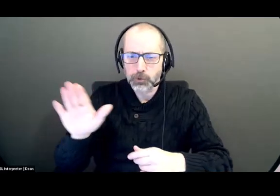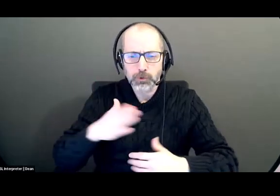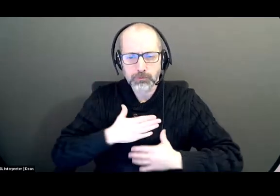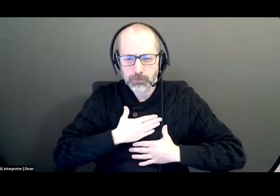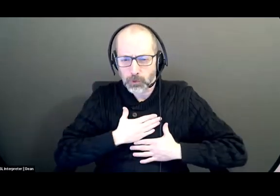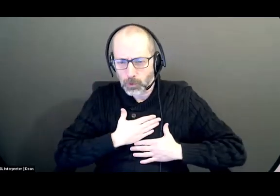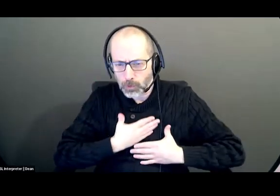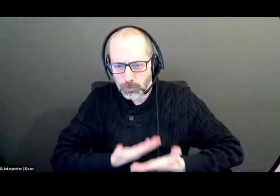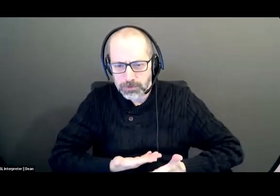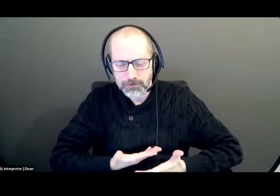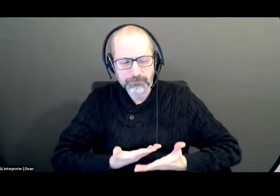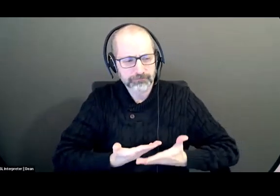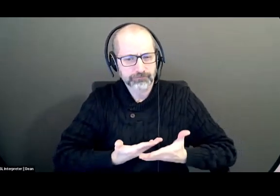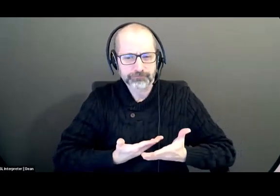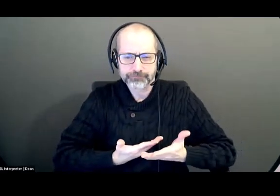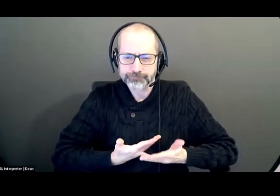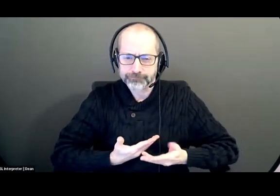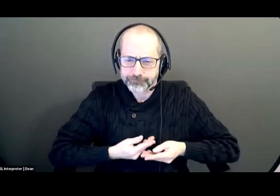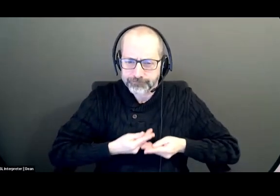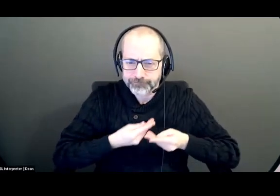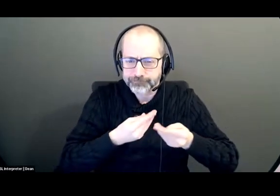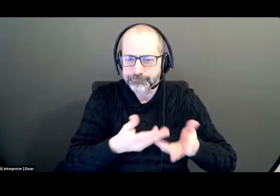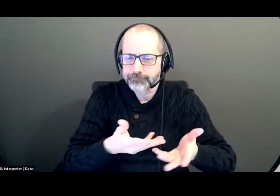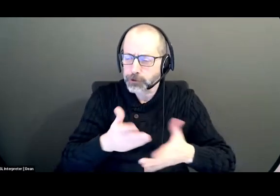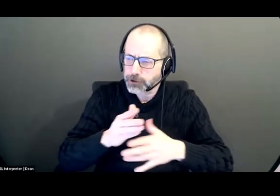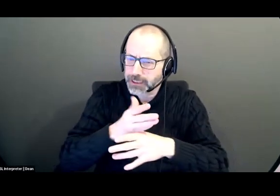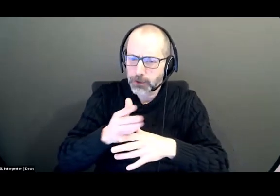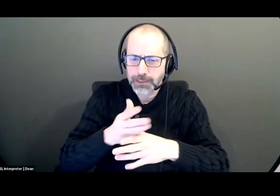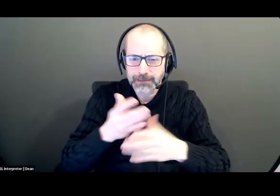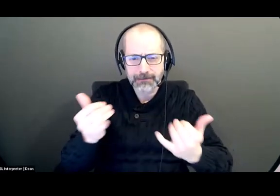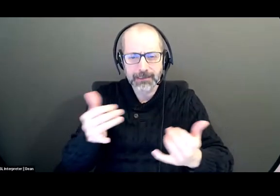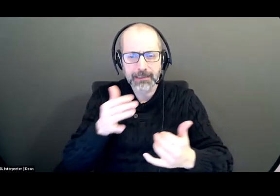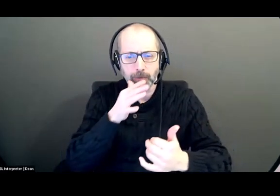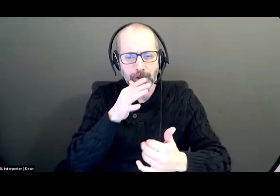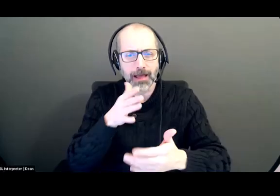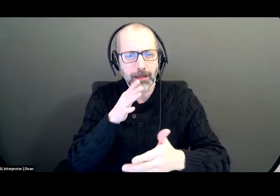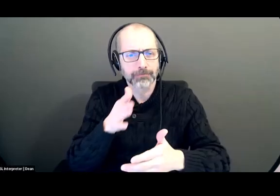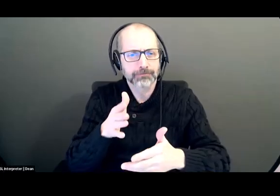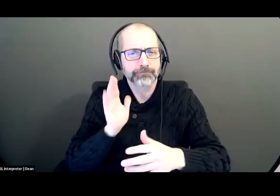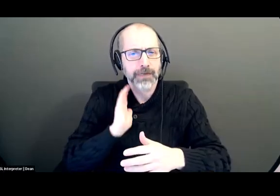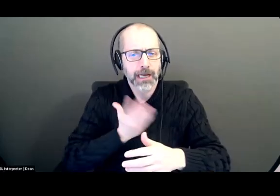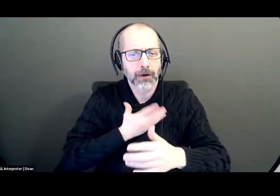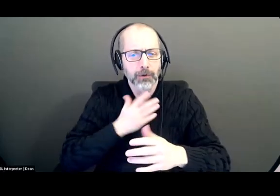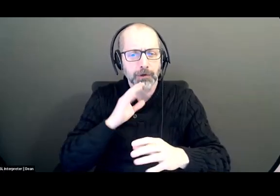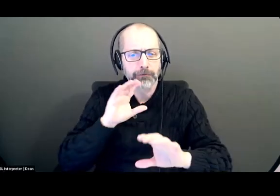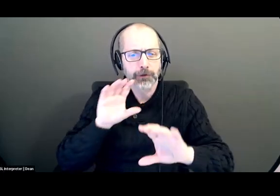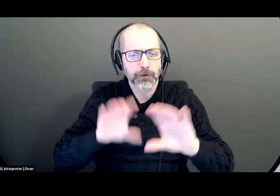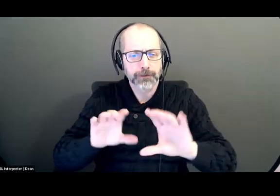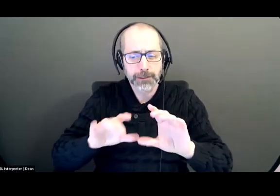and engagement, and why these things should not be siloed, but they're actually one and the same.